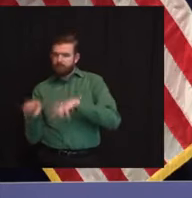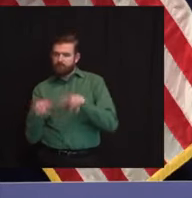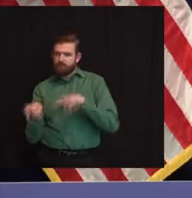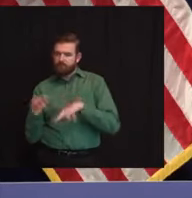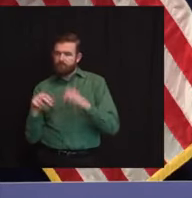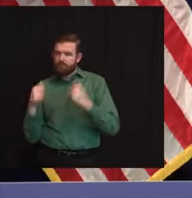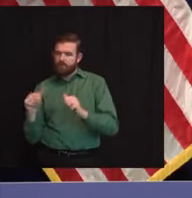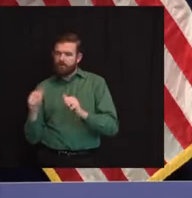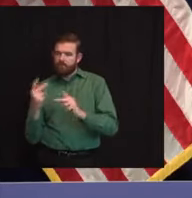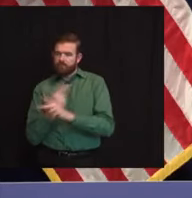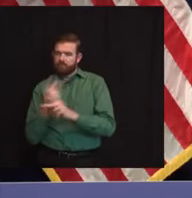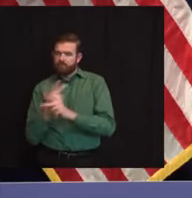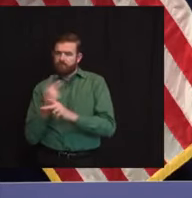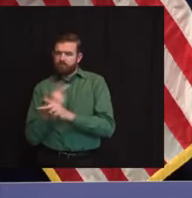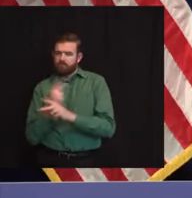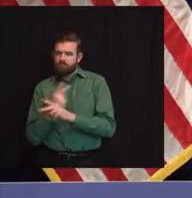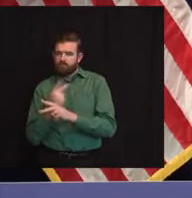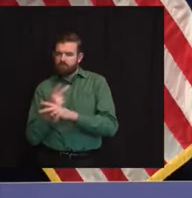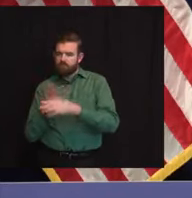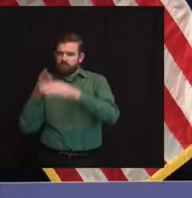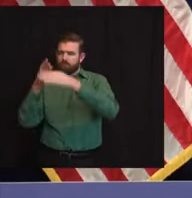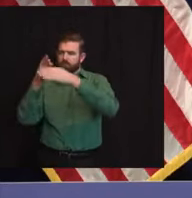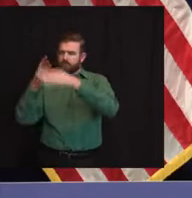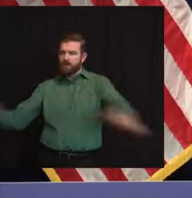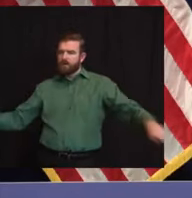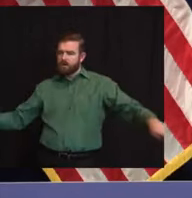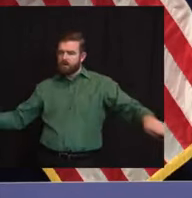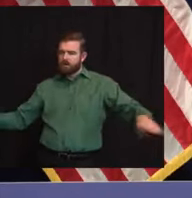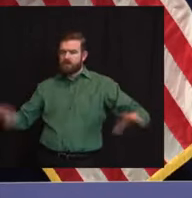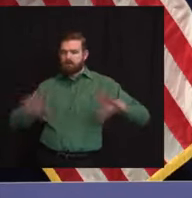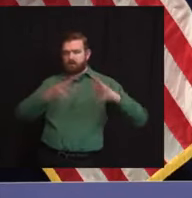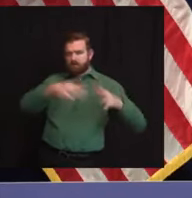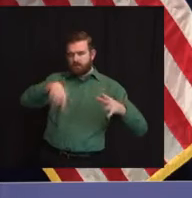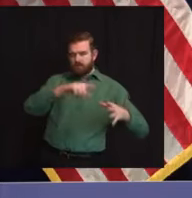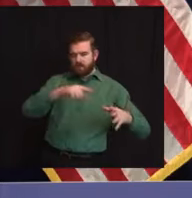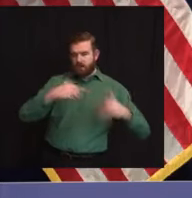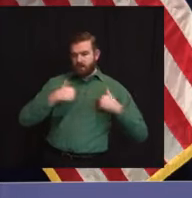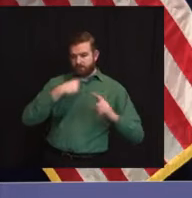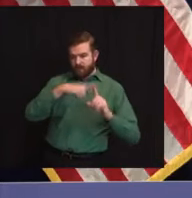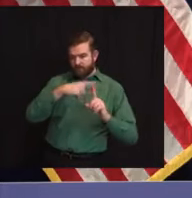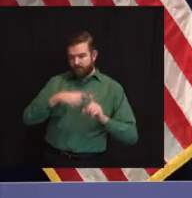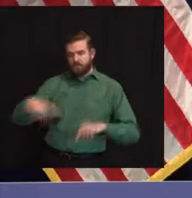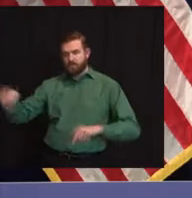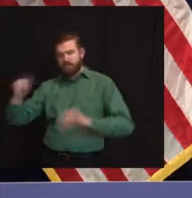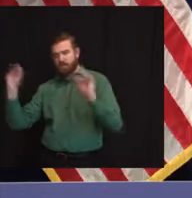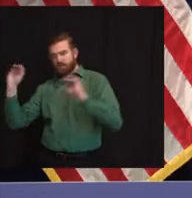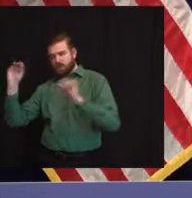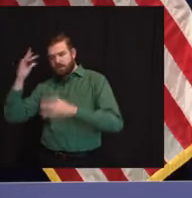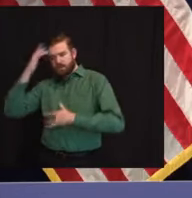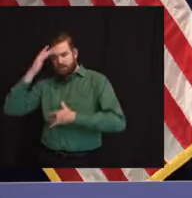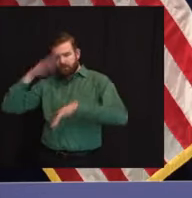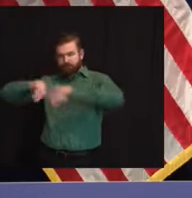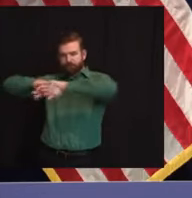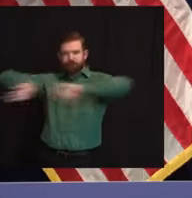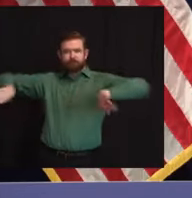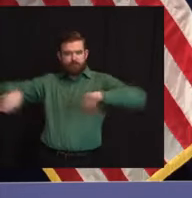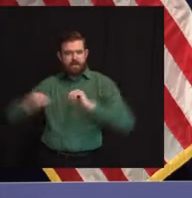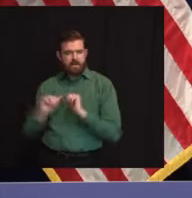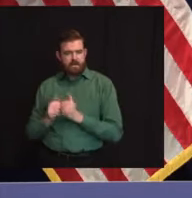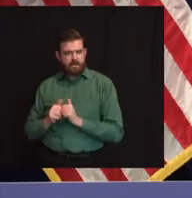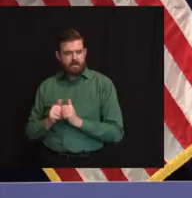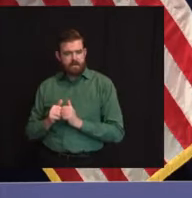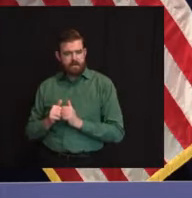cohort and all the things that. And so I'm going to reserve the right, if I can, to come back to you, because I'd like to get their independent assessment, which